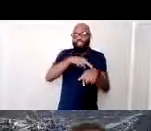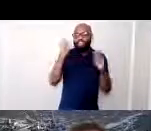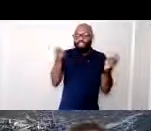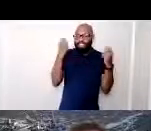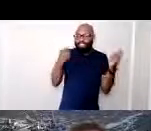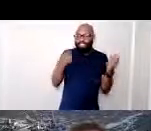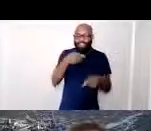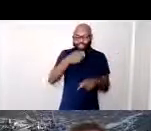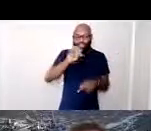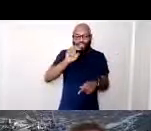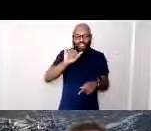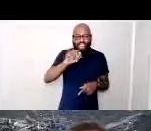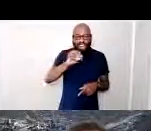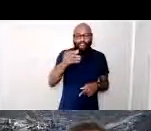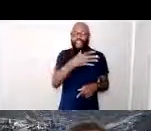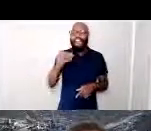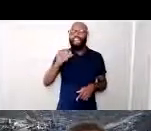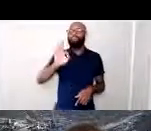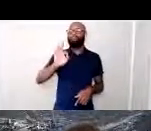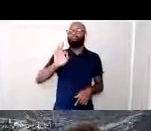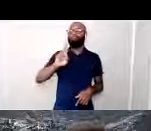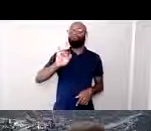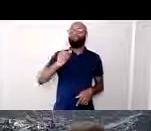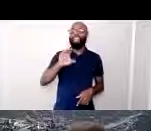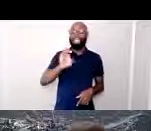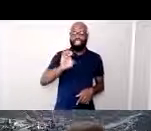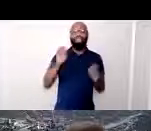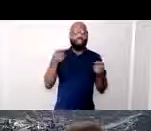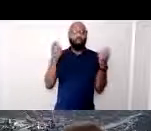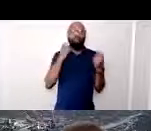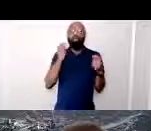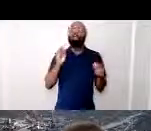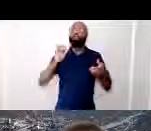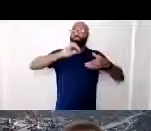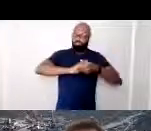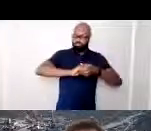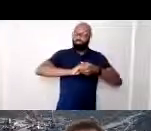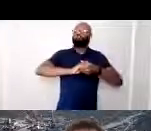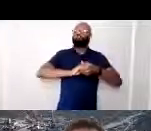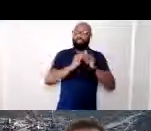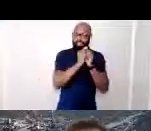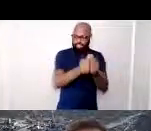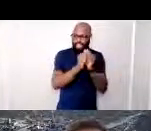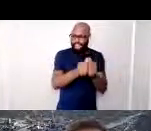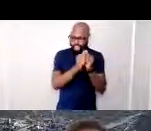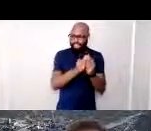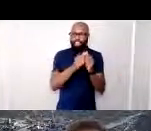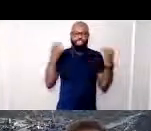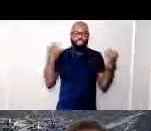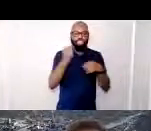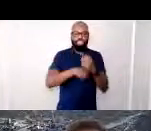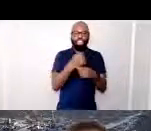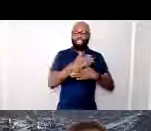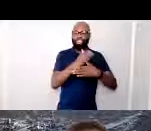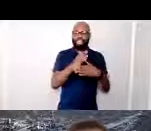Orlando, and the Fringe Festival are going to be working cohesively together this year, sharing resources and